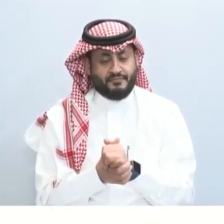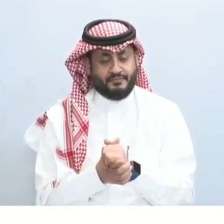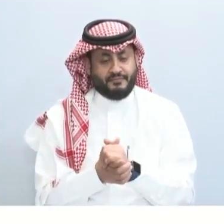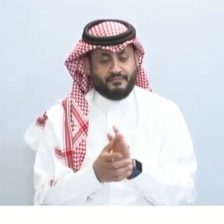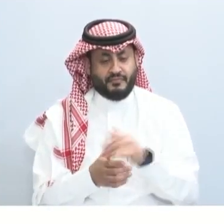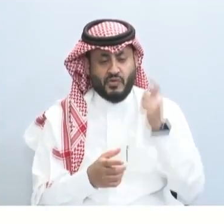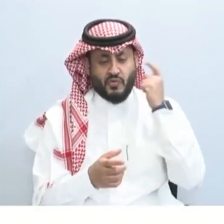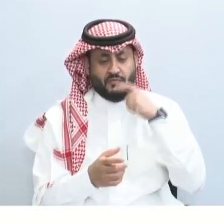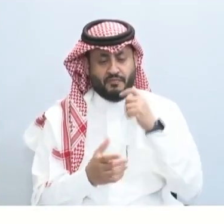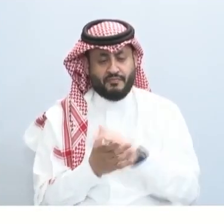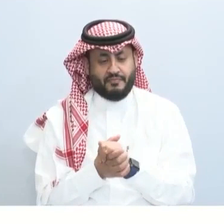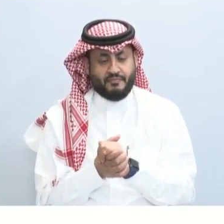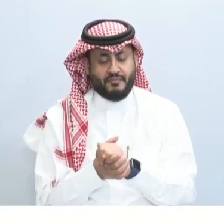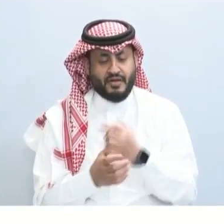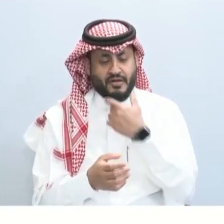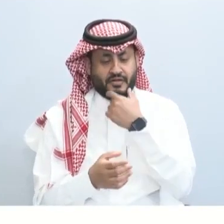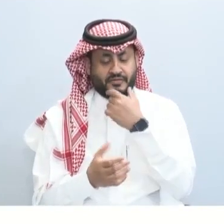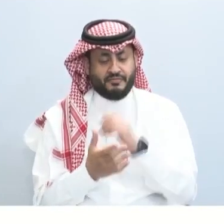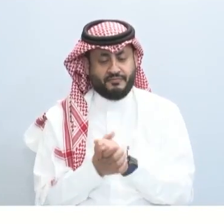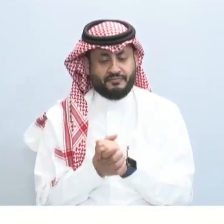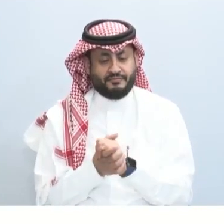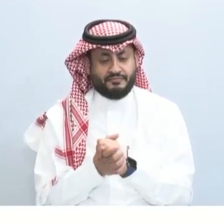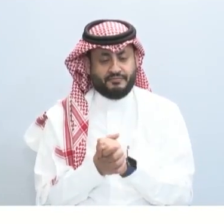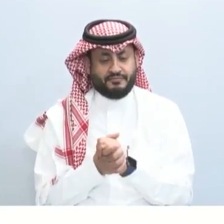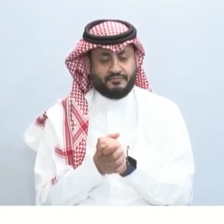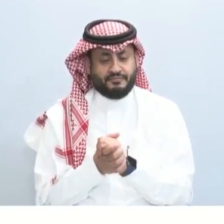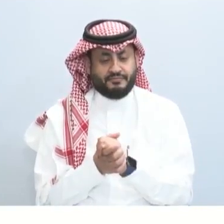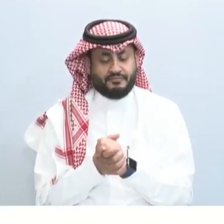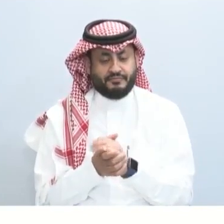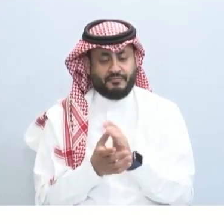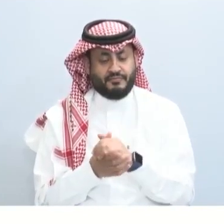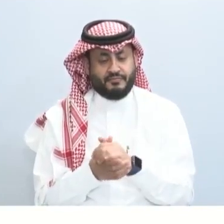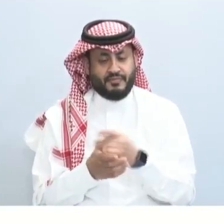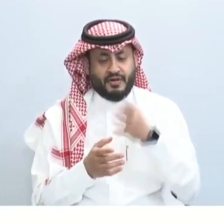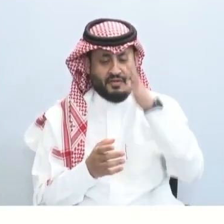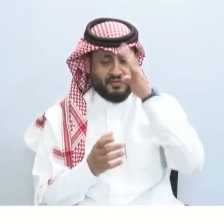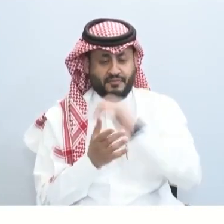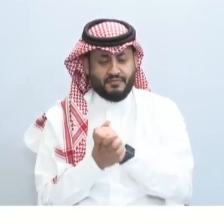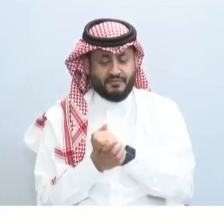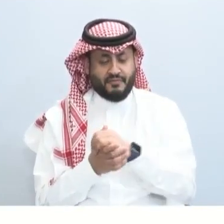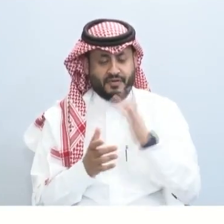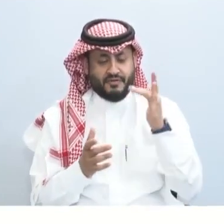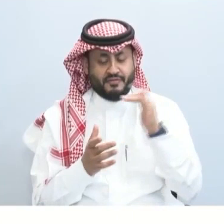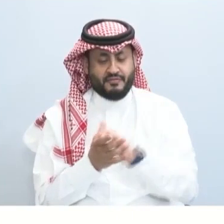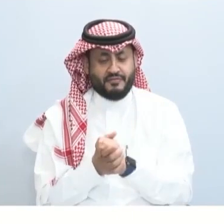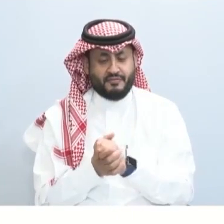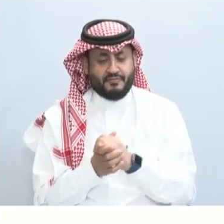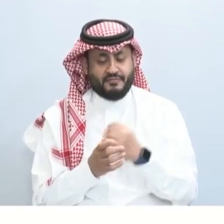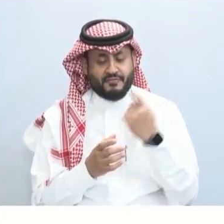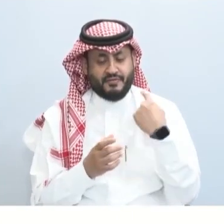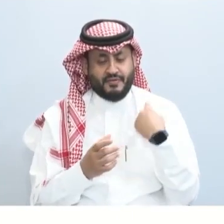have Dubai, we have Riyadh, and Lebanon, Jeddah,